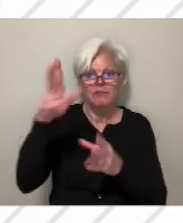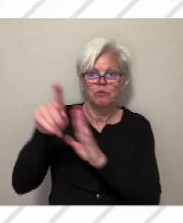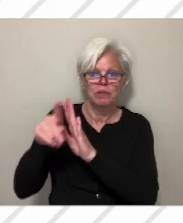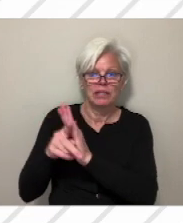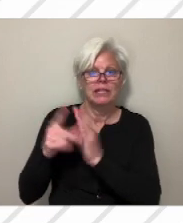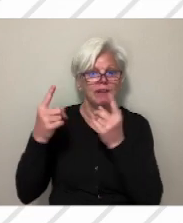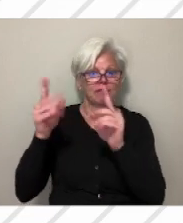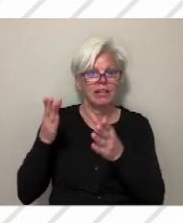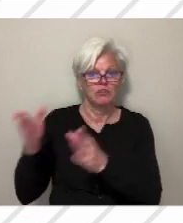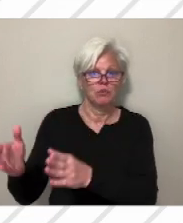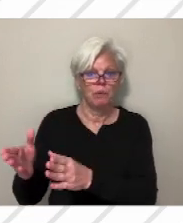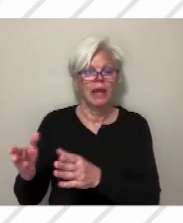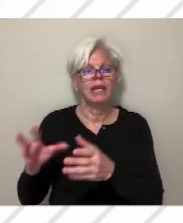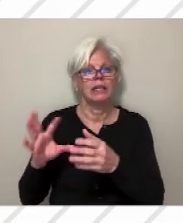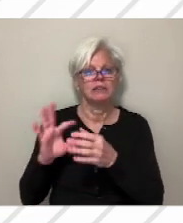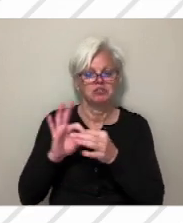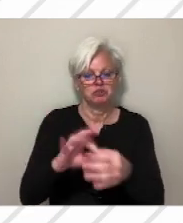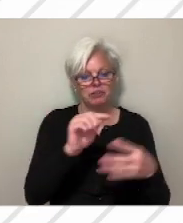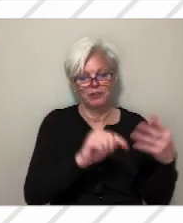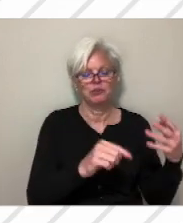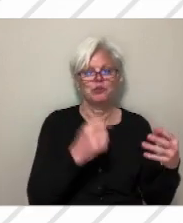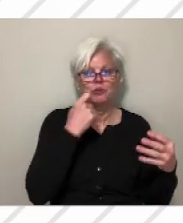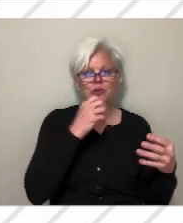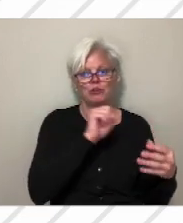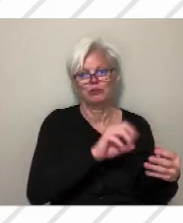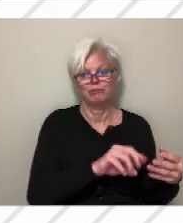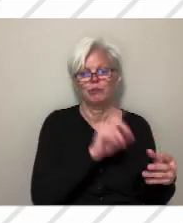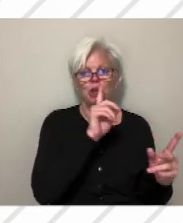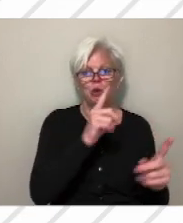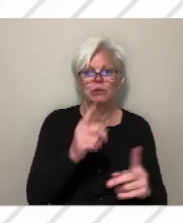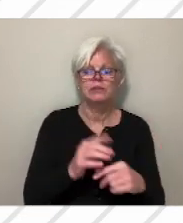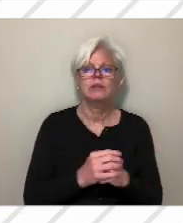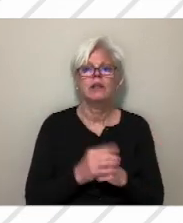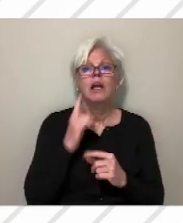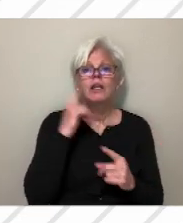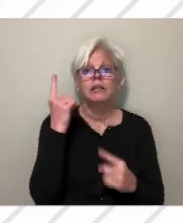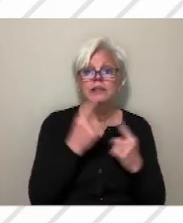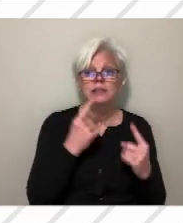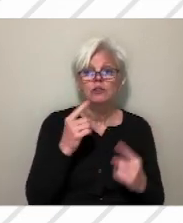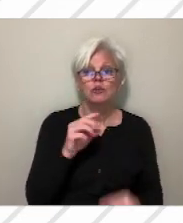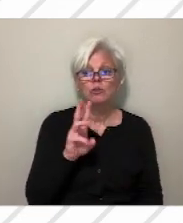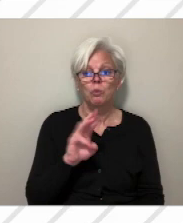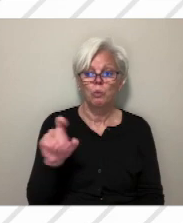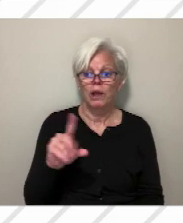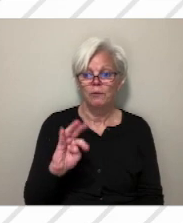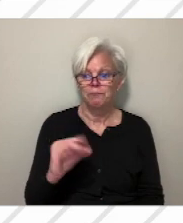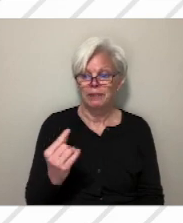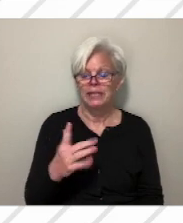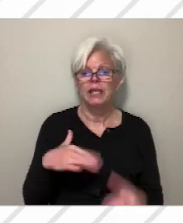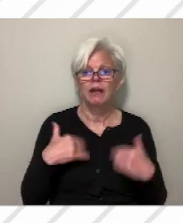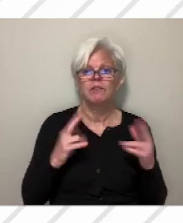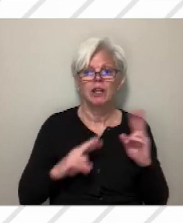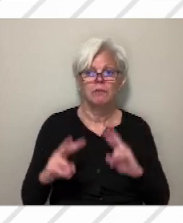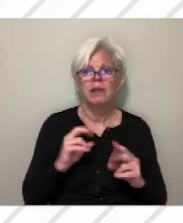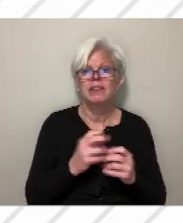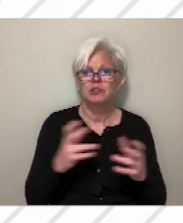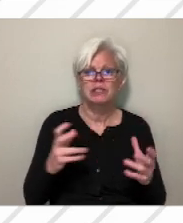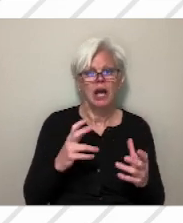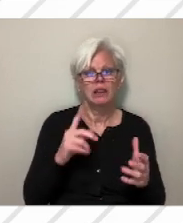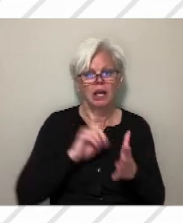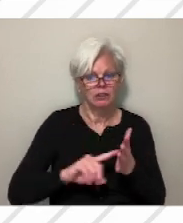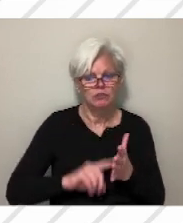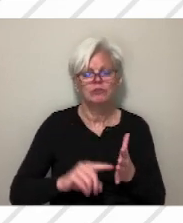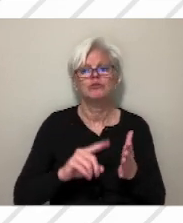and relevant to these goals. One is in considering the well-being and health of young people. There's a rich literature showing that